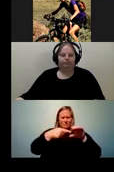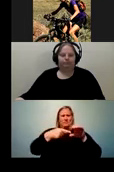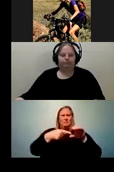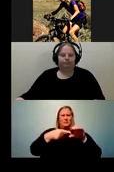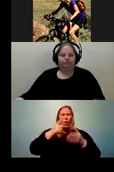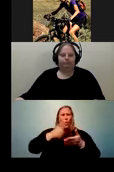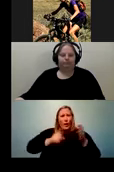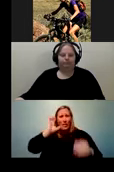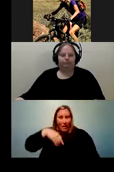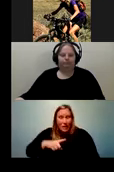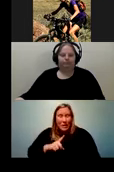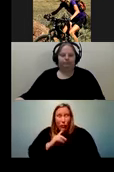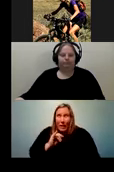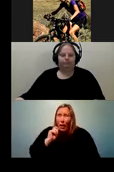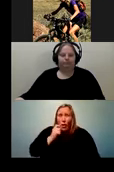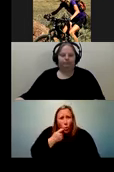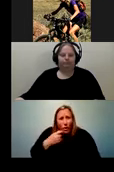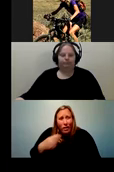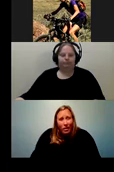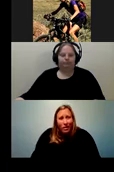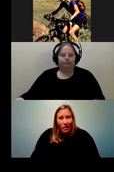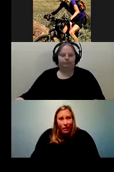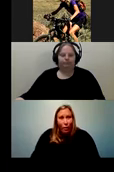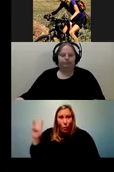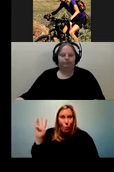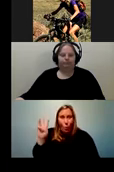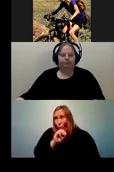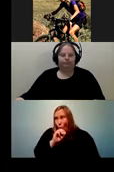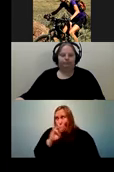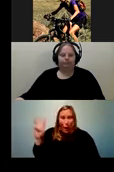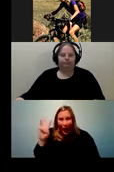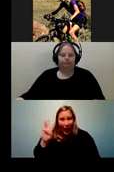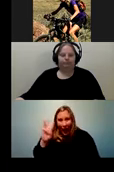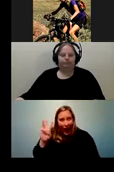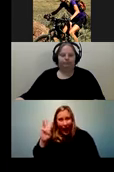holy mackerel, there's the odds are incredibly small.